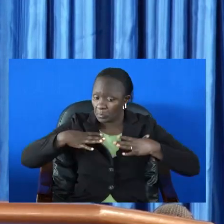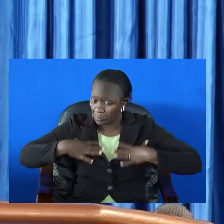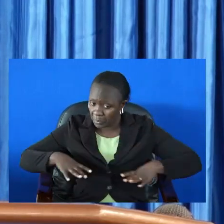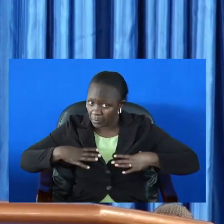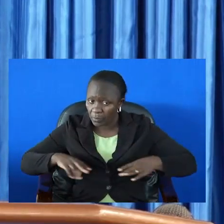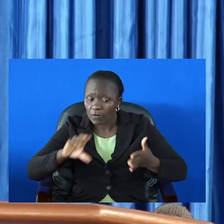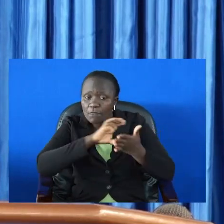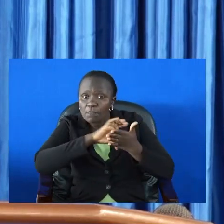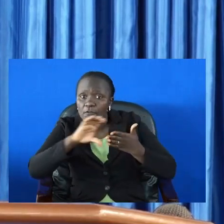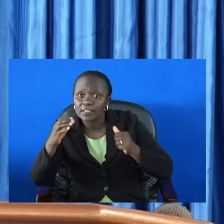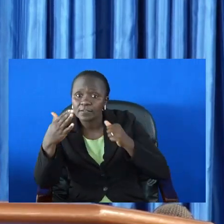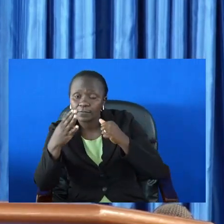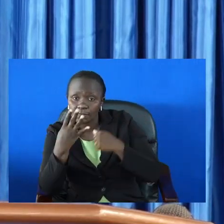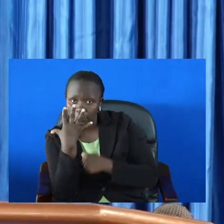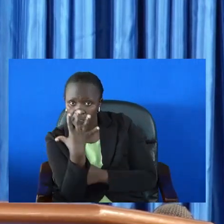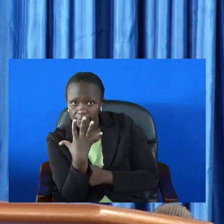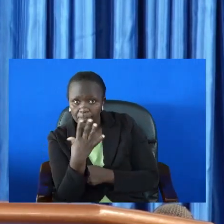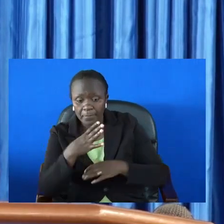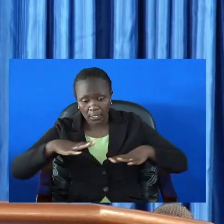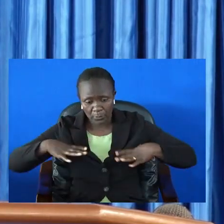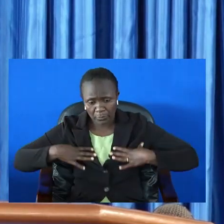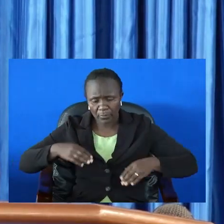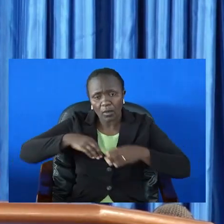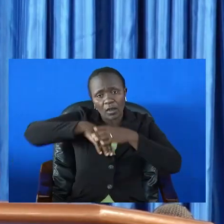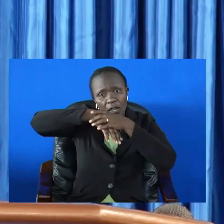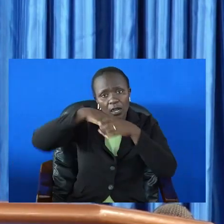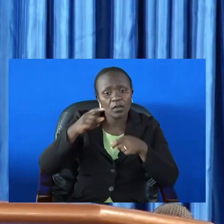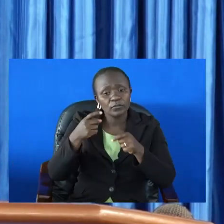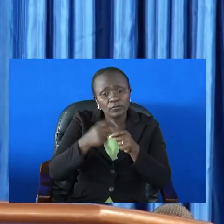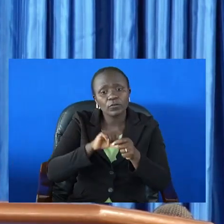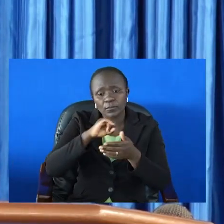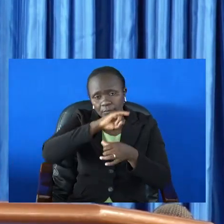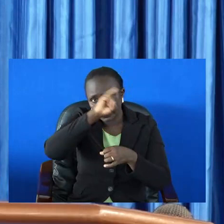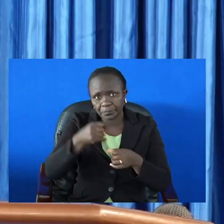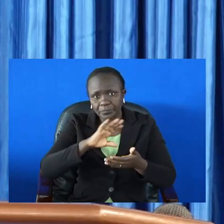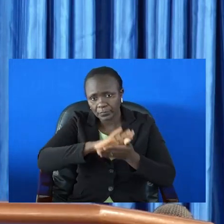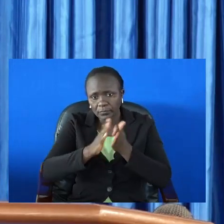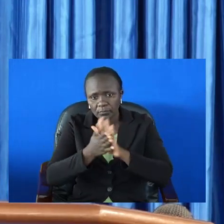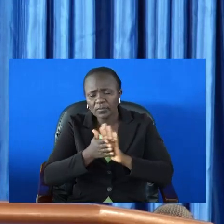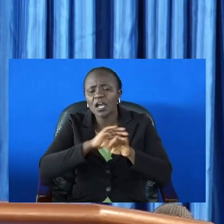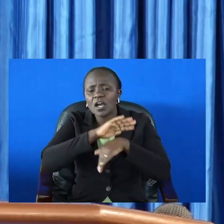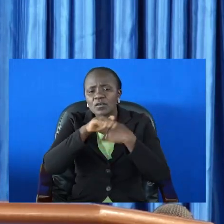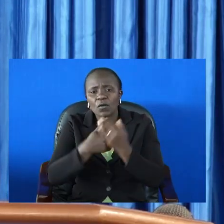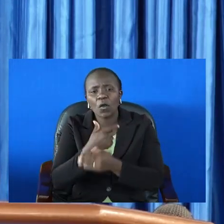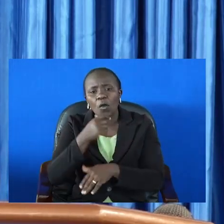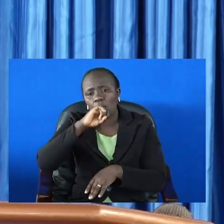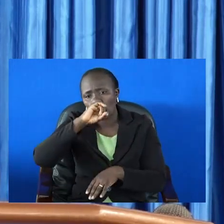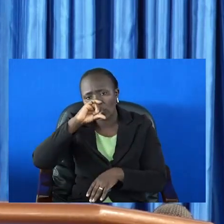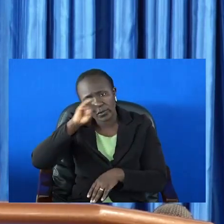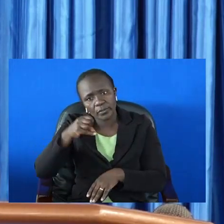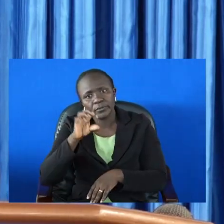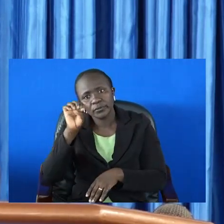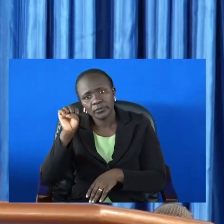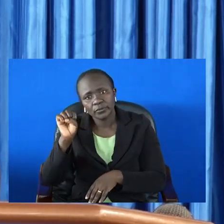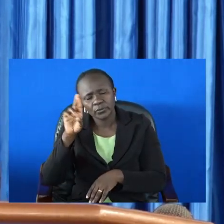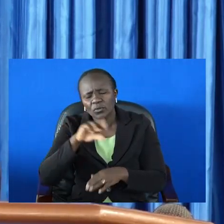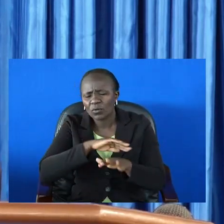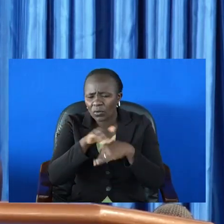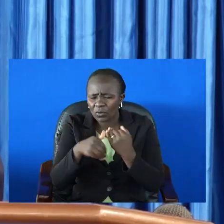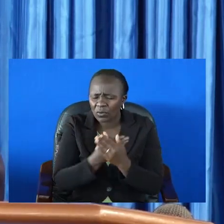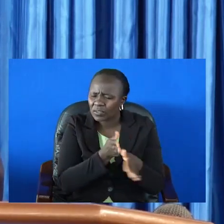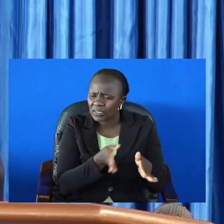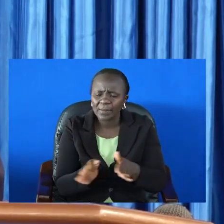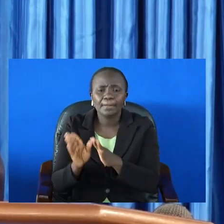in verse number 5, says, people went out from Jerusalem and all Judea and all region of